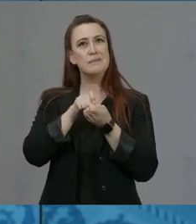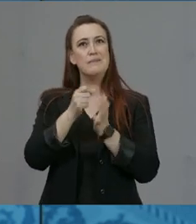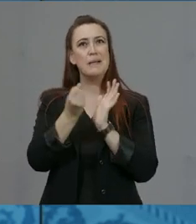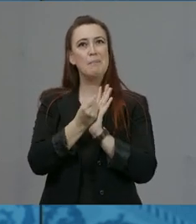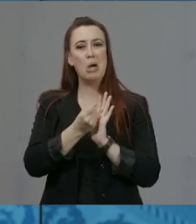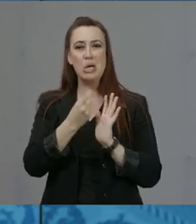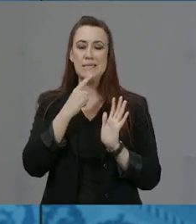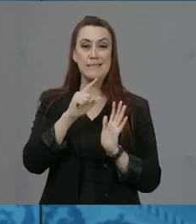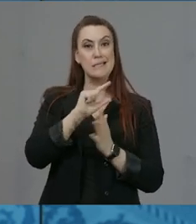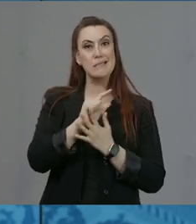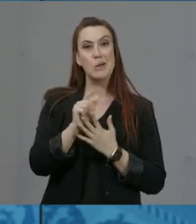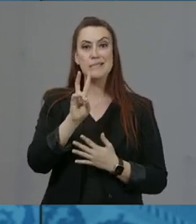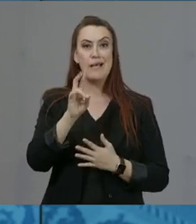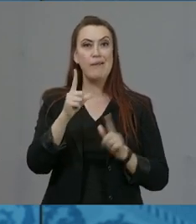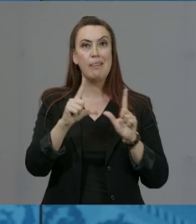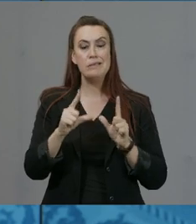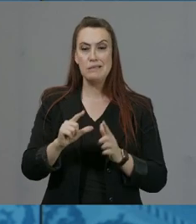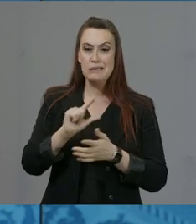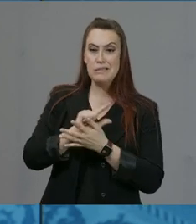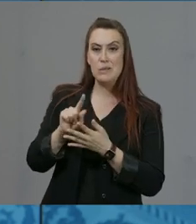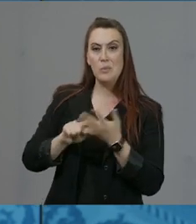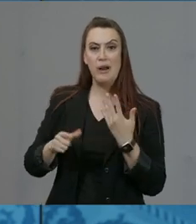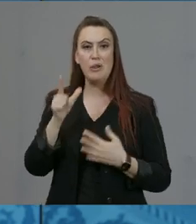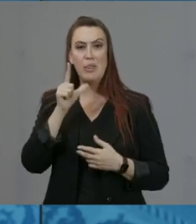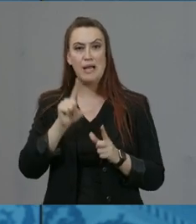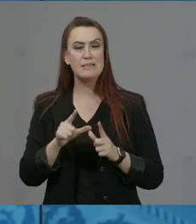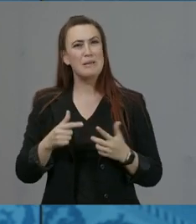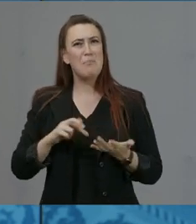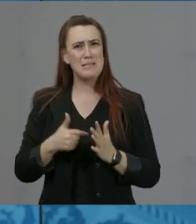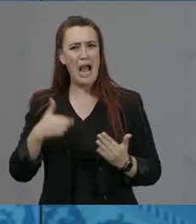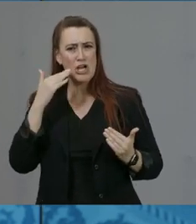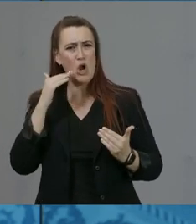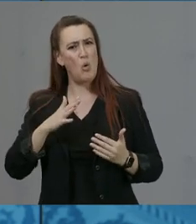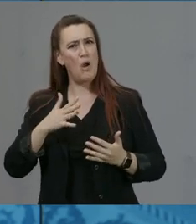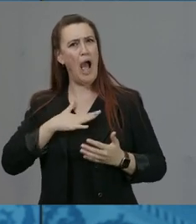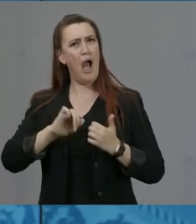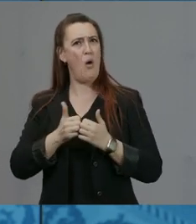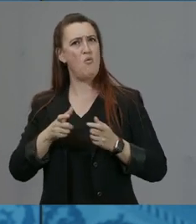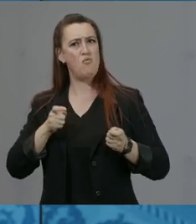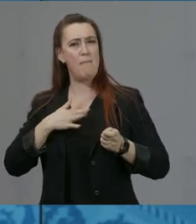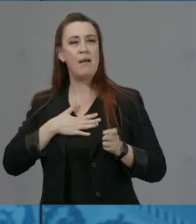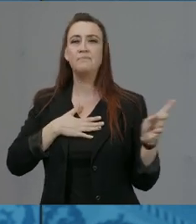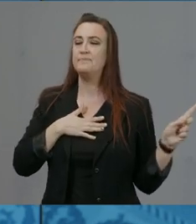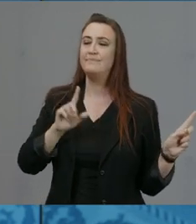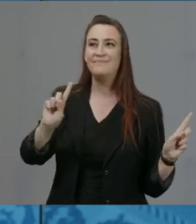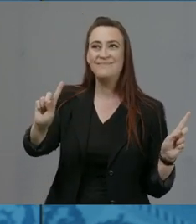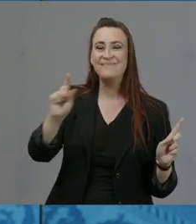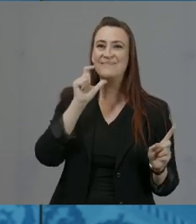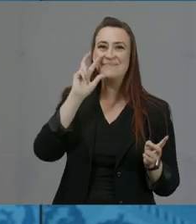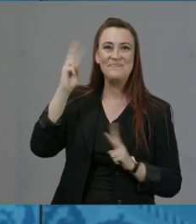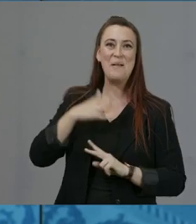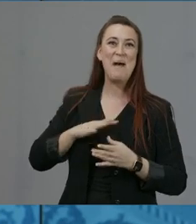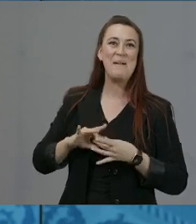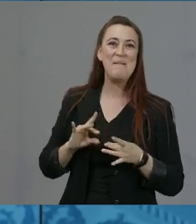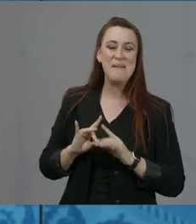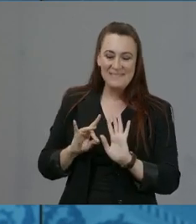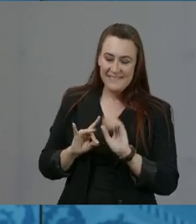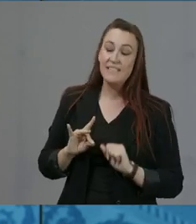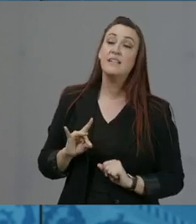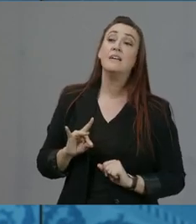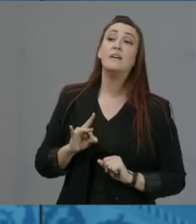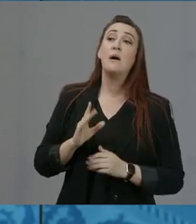that we're going to work with the industry so that we can provide proper guidance. In terms of like the part of